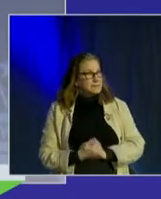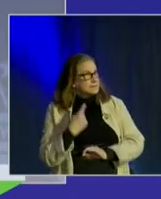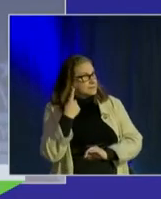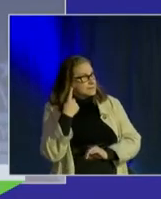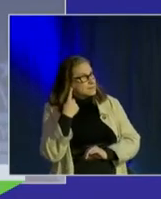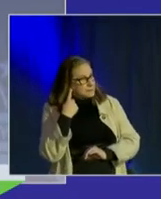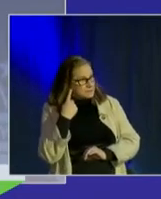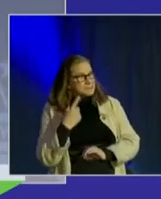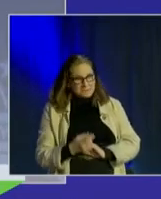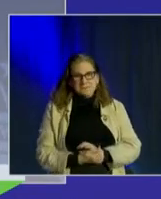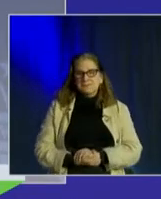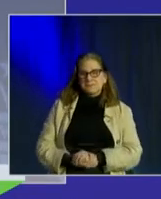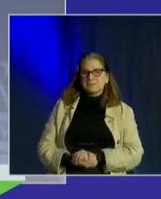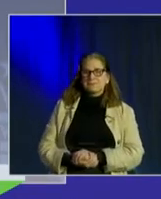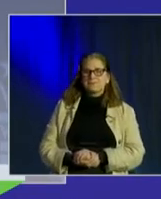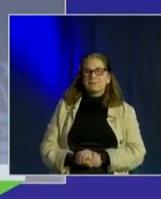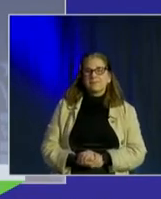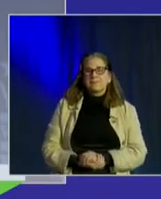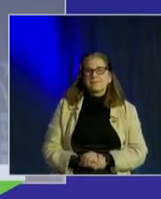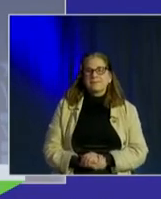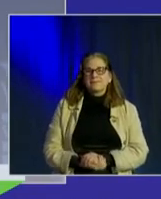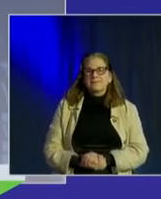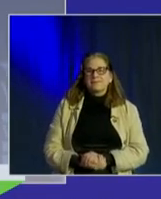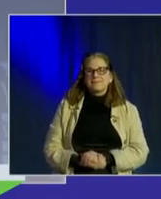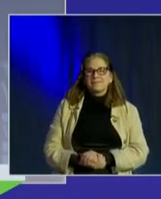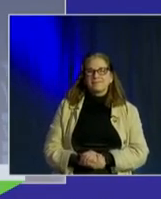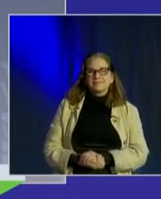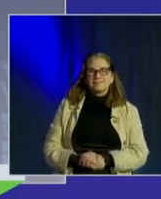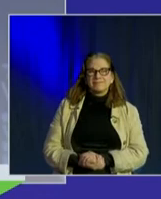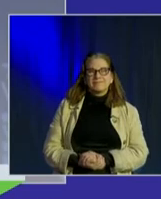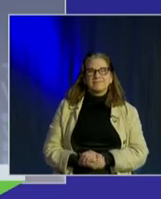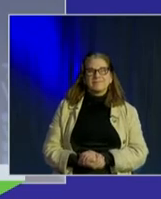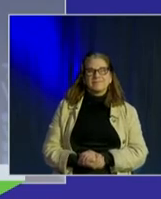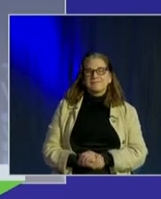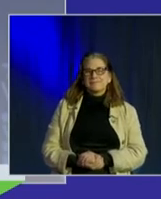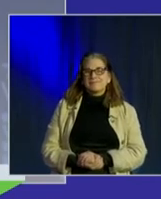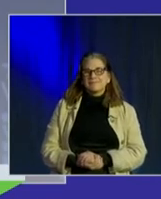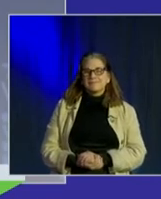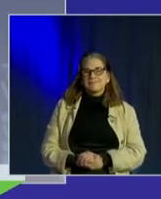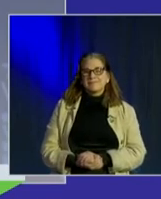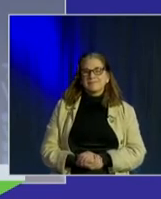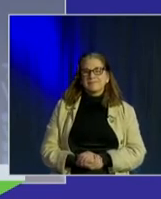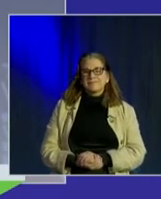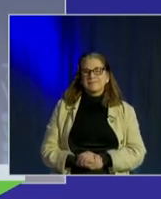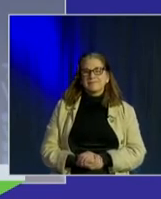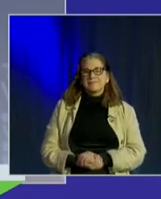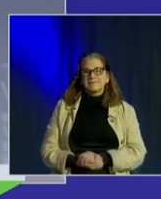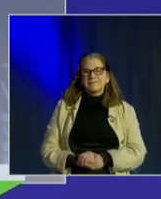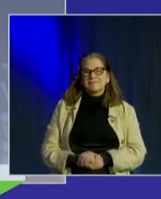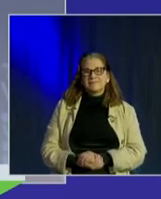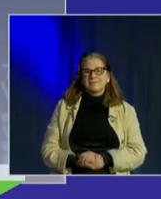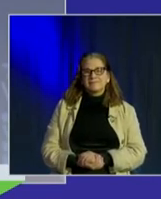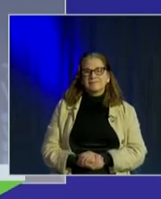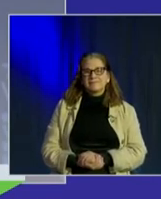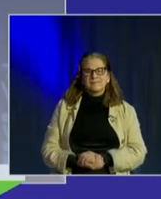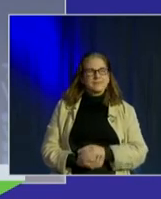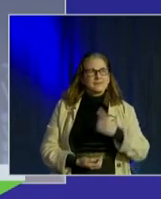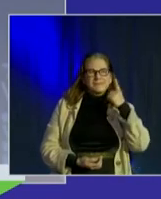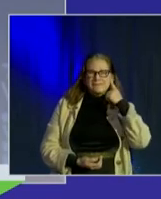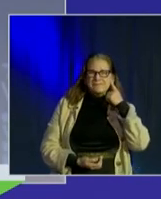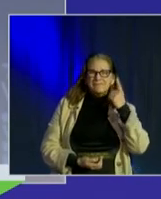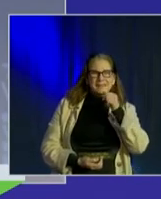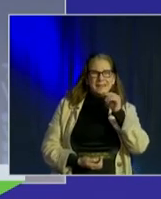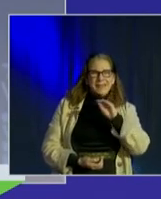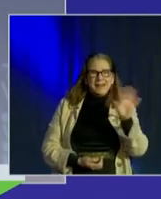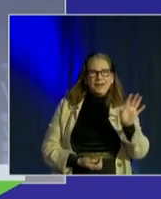Awesome. Well, first off, thanks very much for hosting this event. It's nice to be able to take part